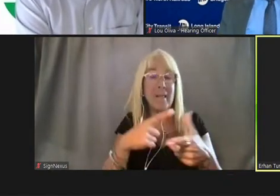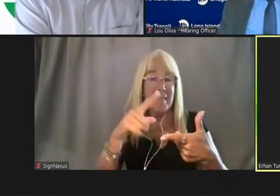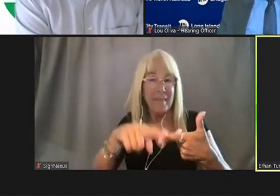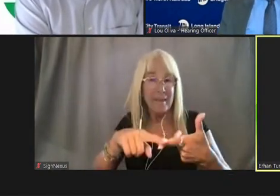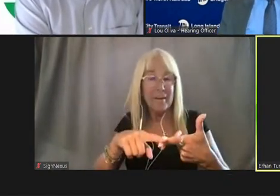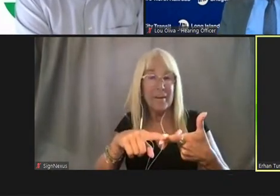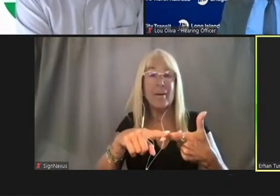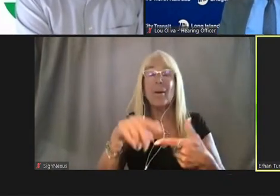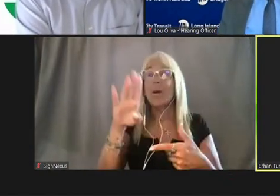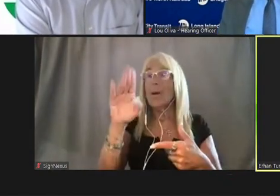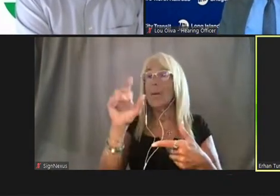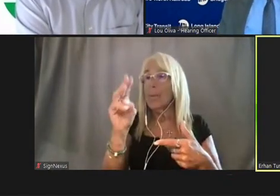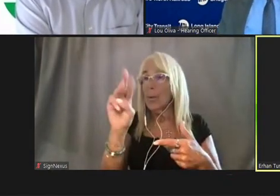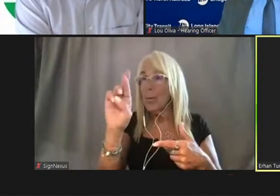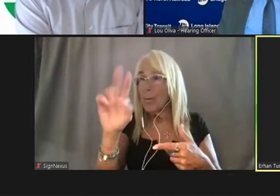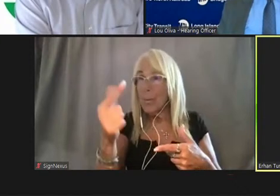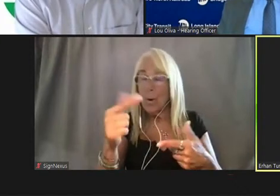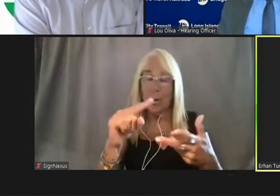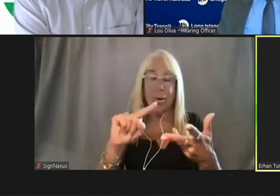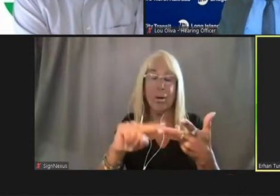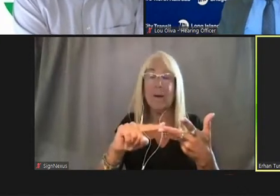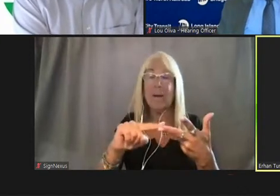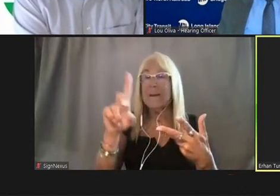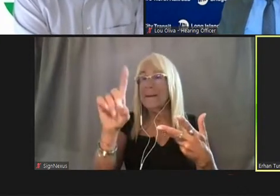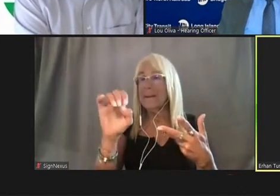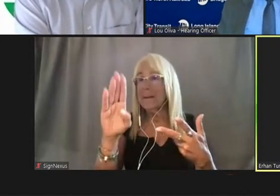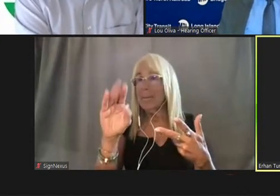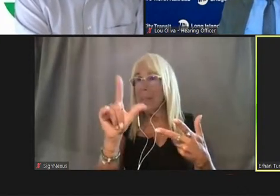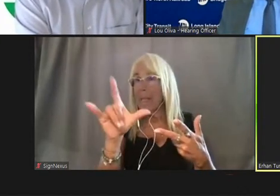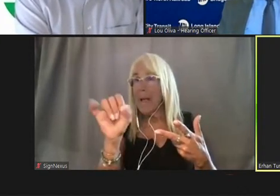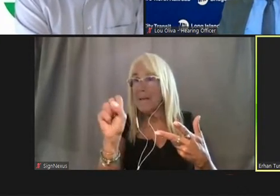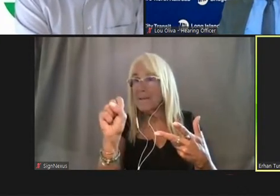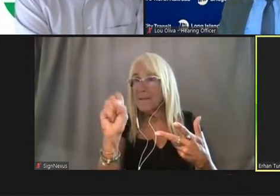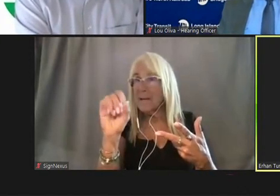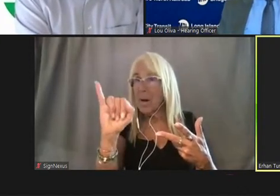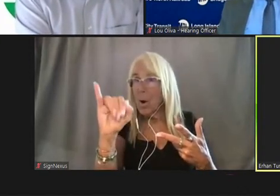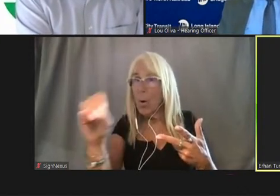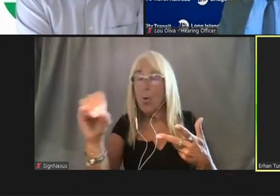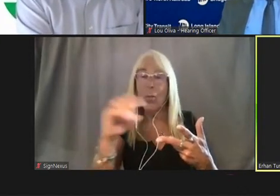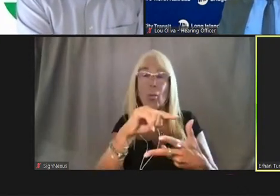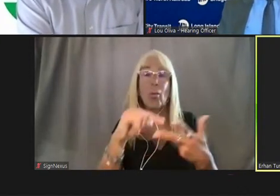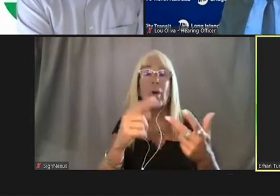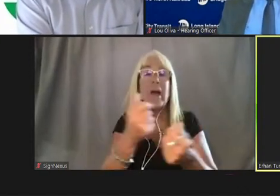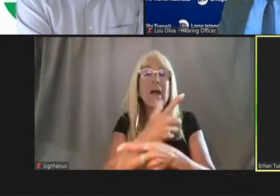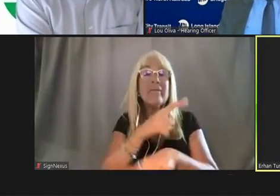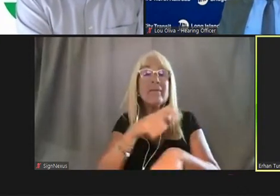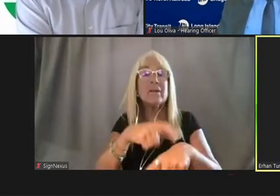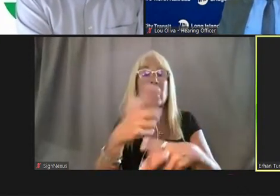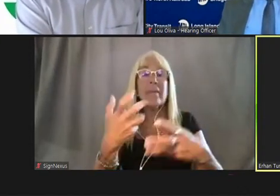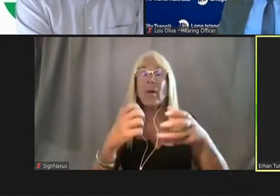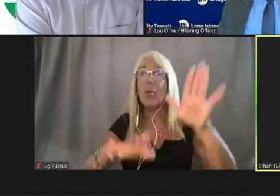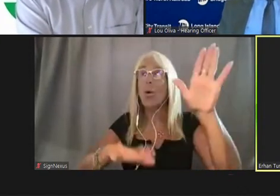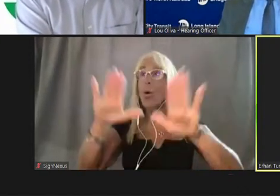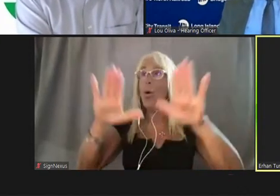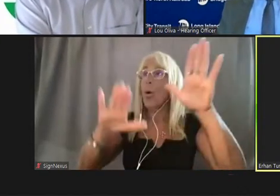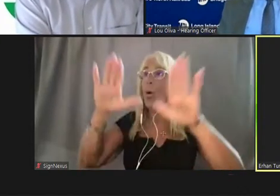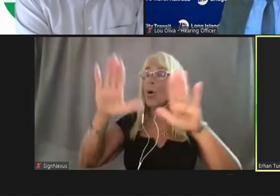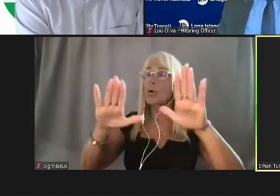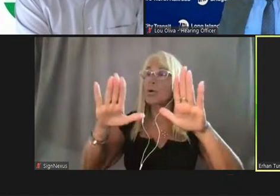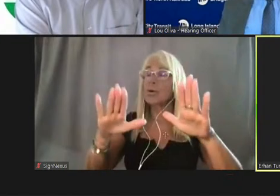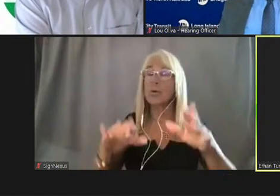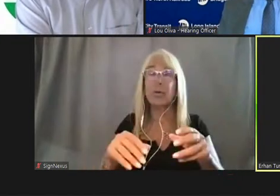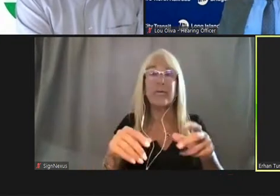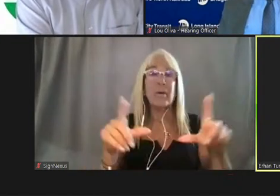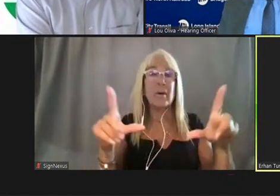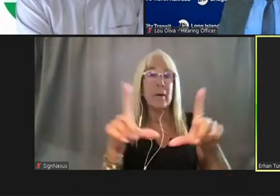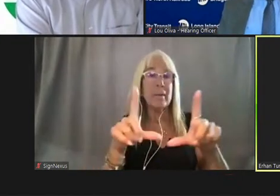Mayor Bloomberg and Mayor de Blasio and each time New York City wanted to option off a medallion they had to get permission